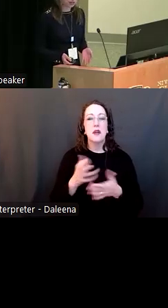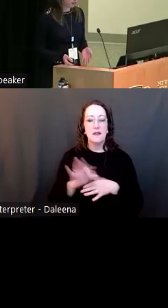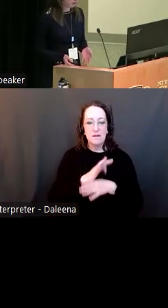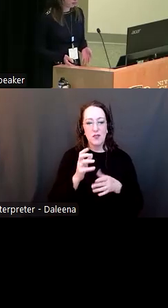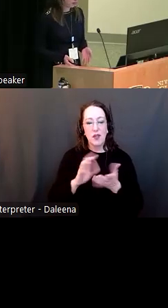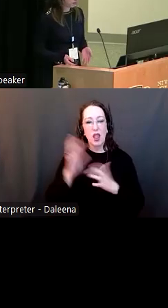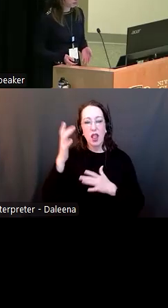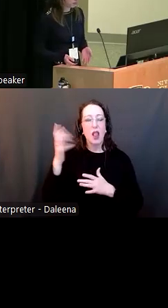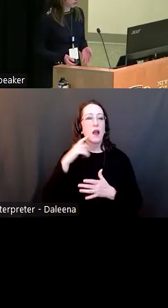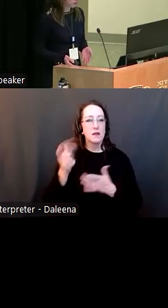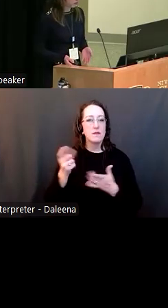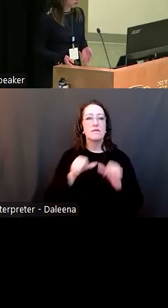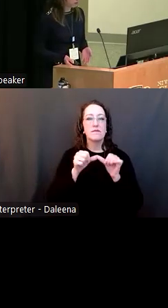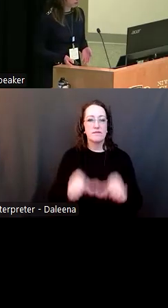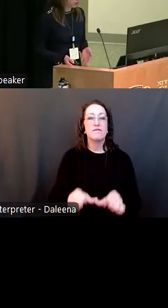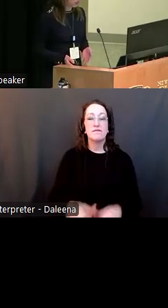persist.